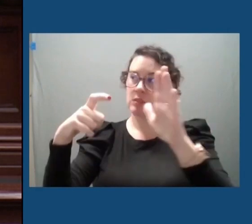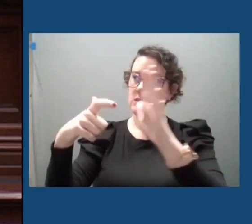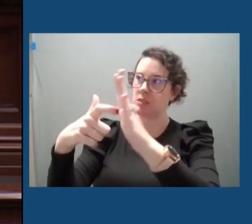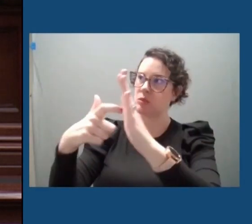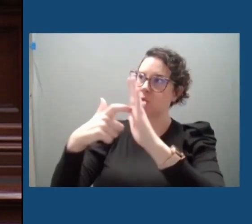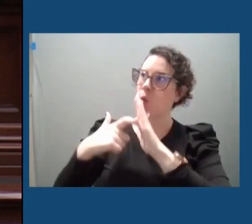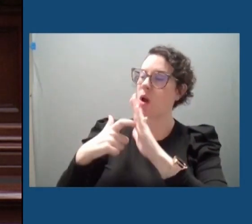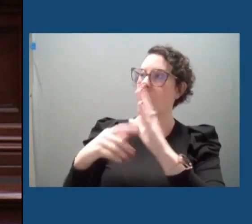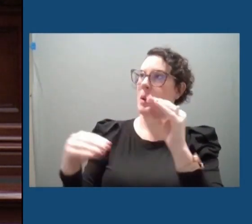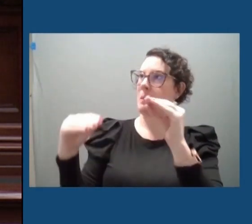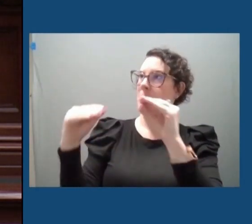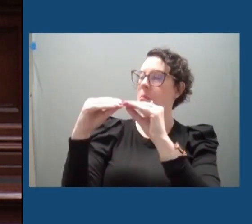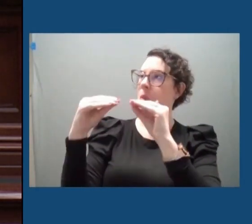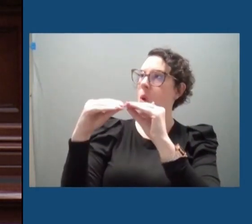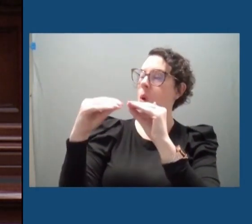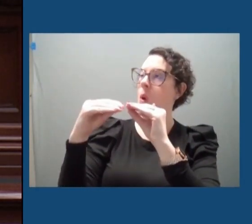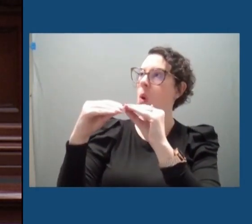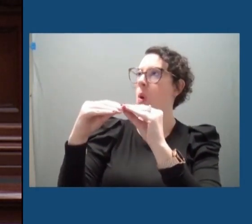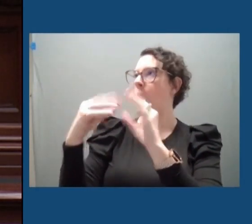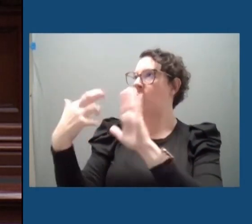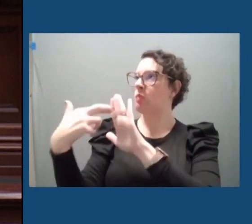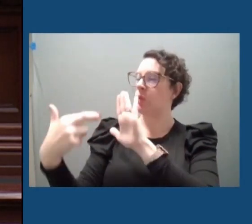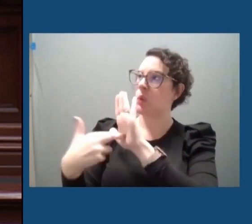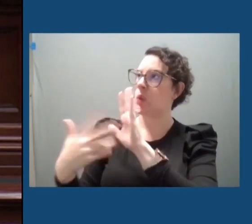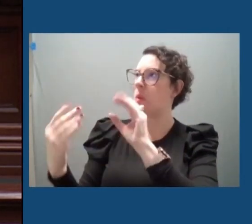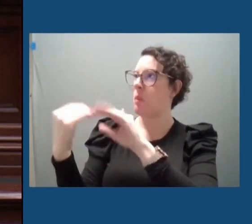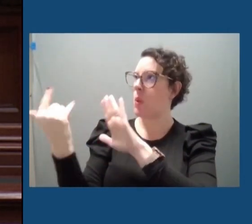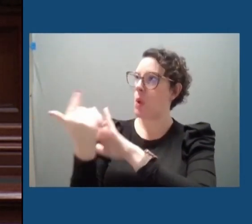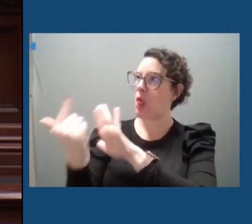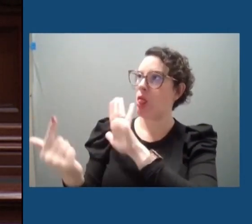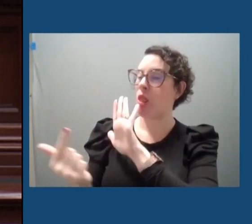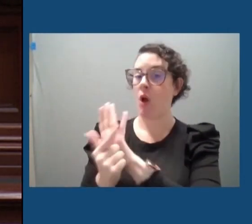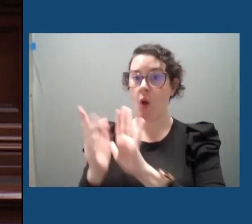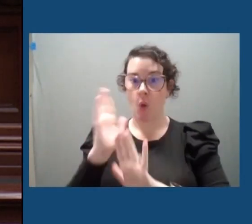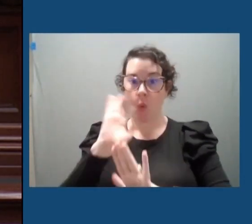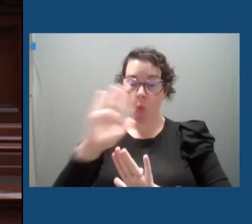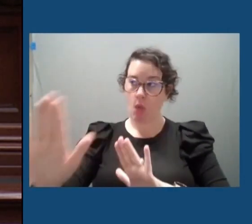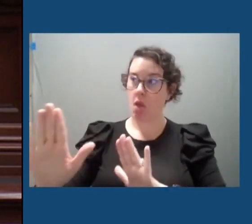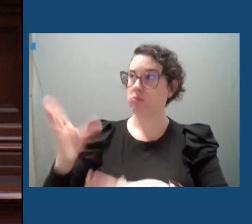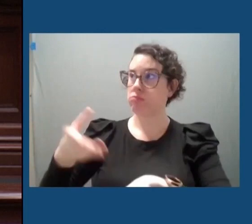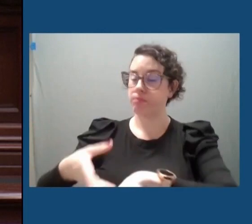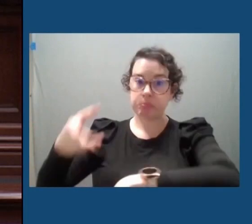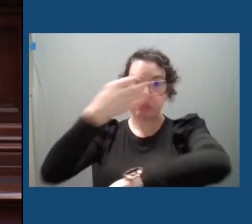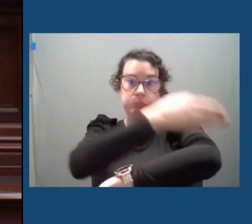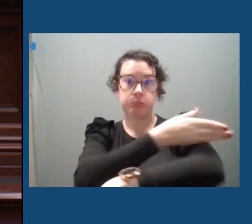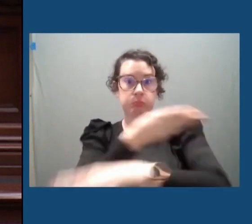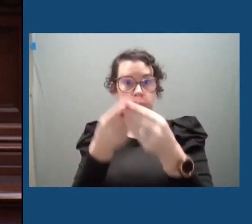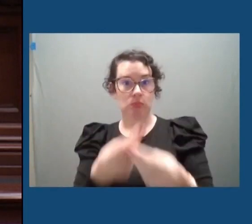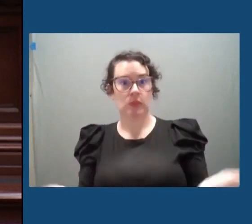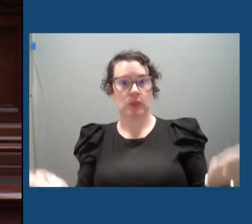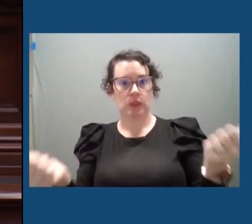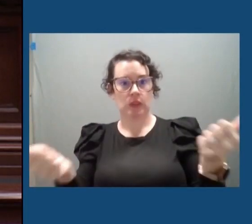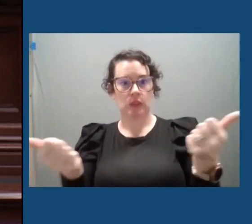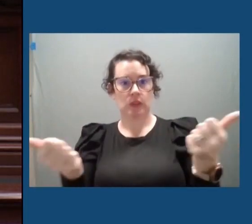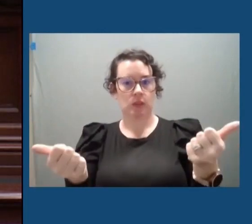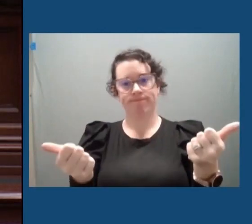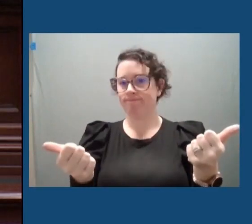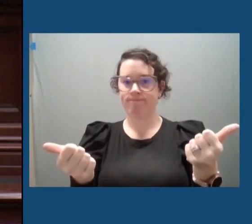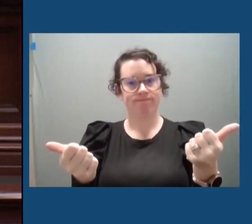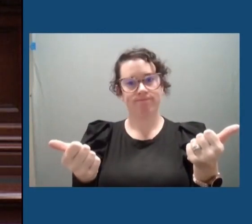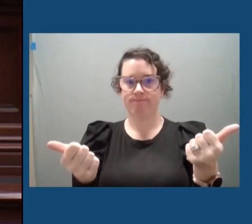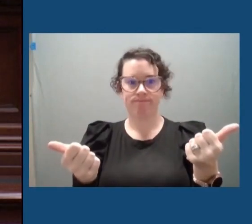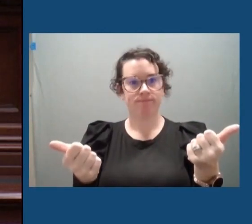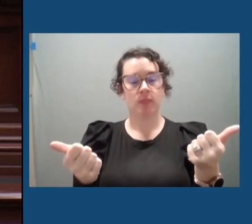decades of inaction or overcome the lack of courage to do simply what is required. Already, New York